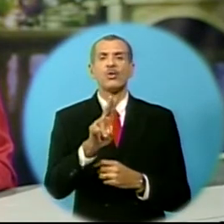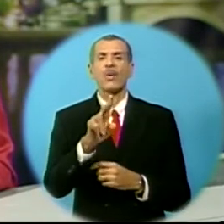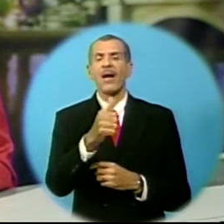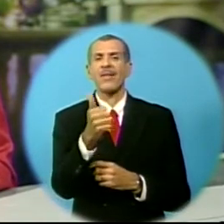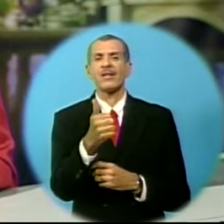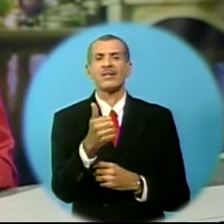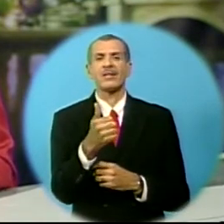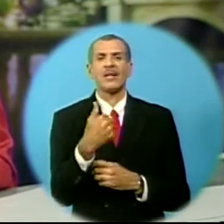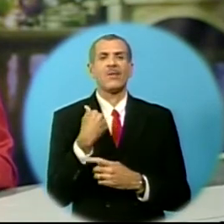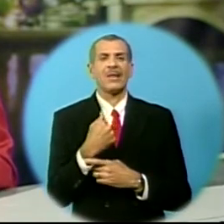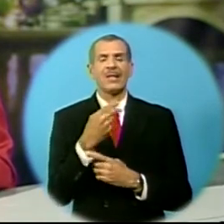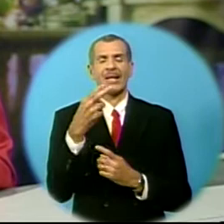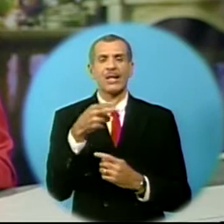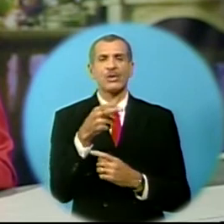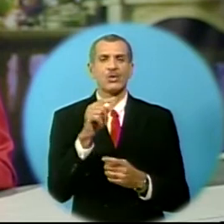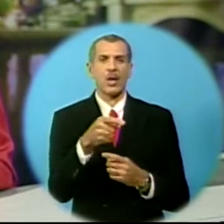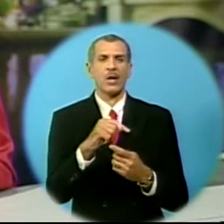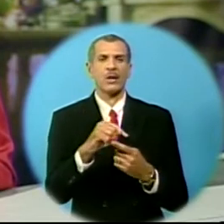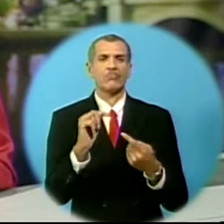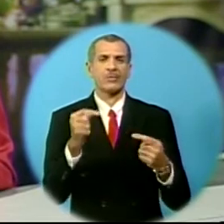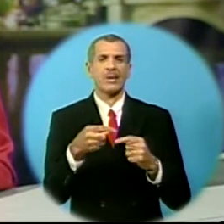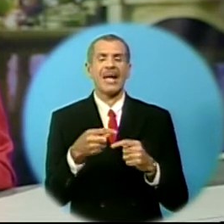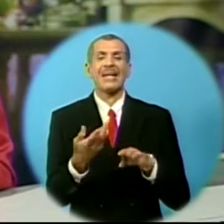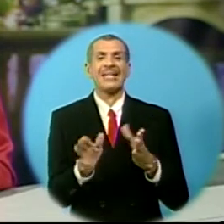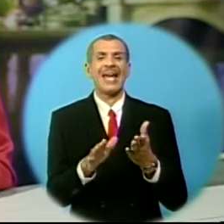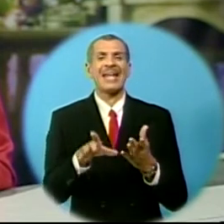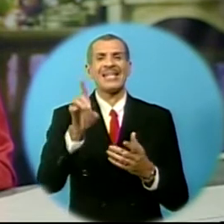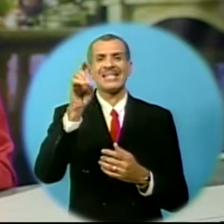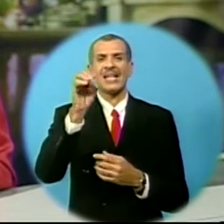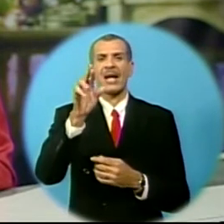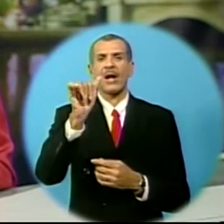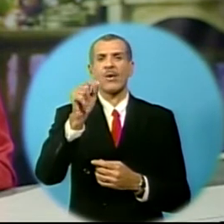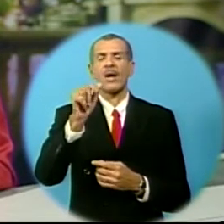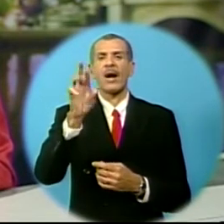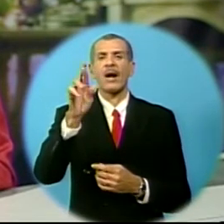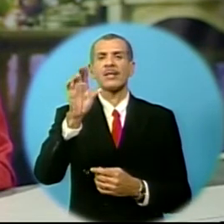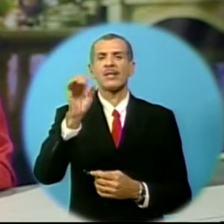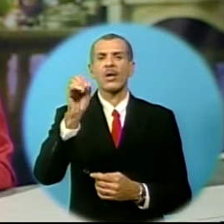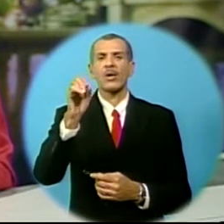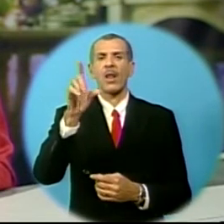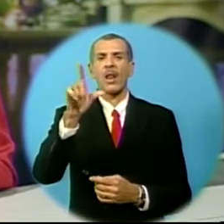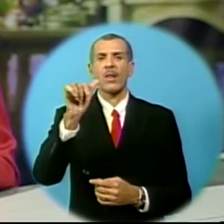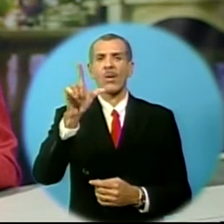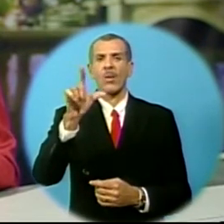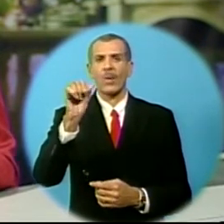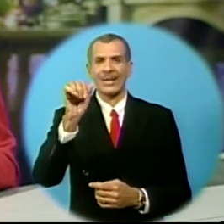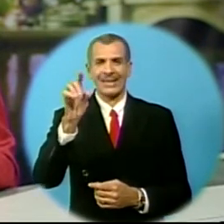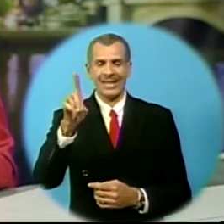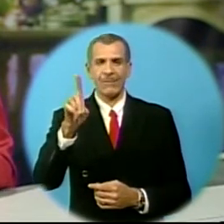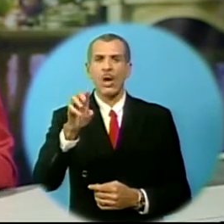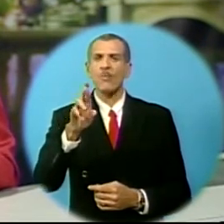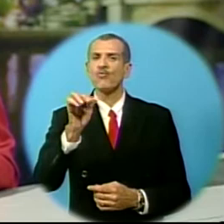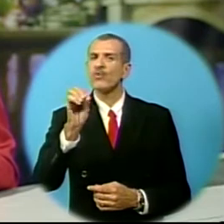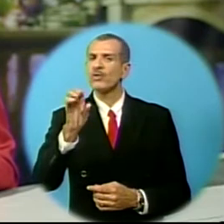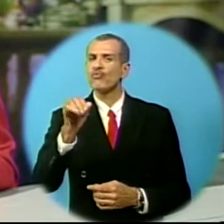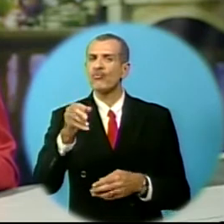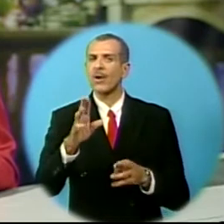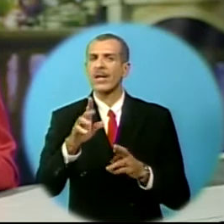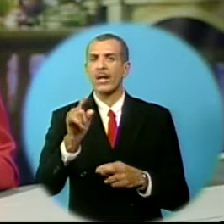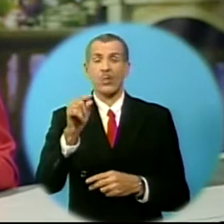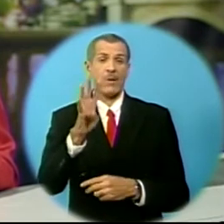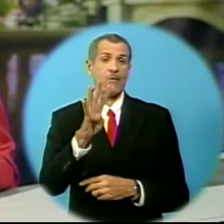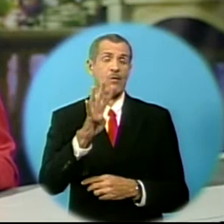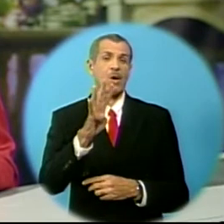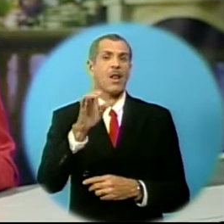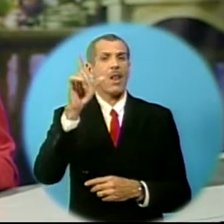gunshot wounds. Dead is 20-year-old Dario Ricardo Lloyd of Reese Road. Meanwhile, 24-year-old